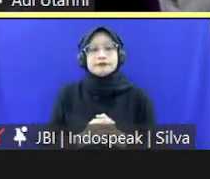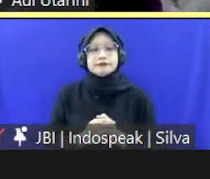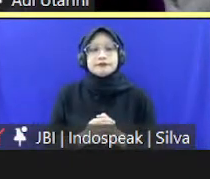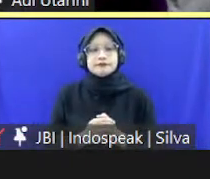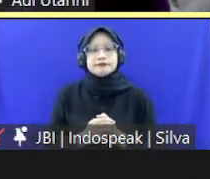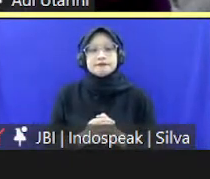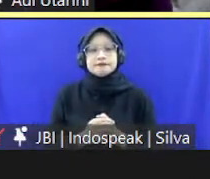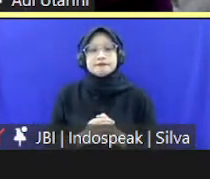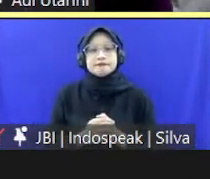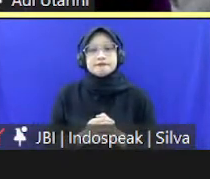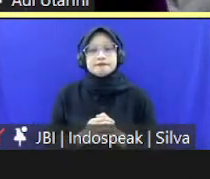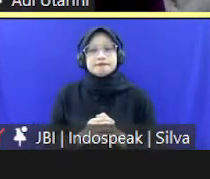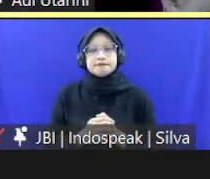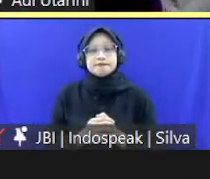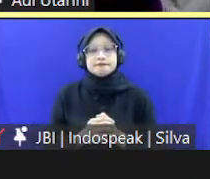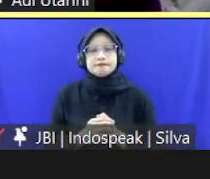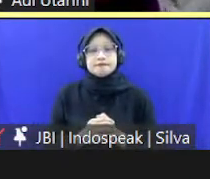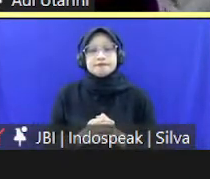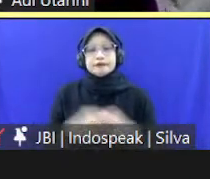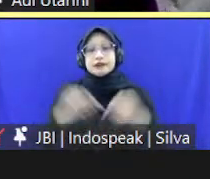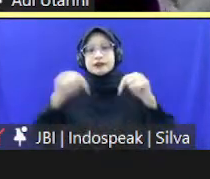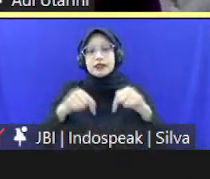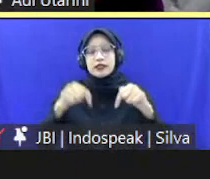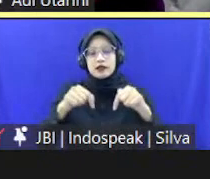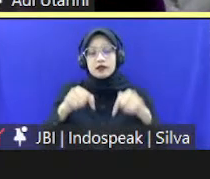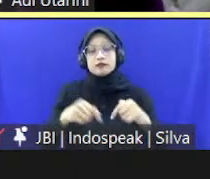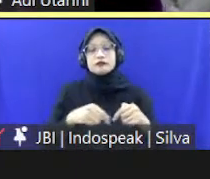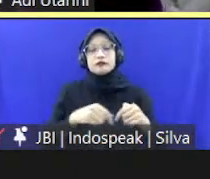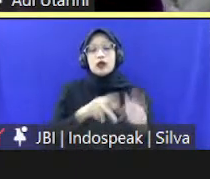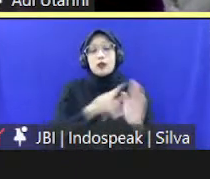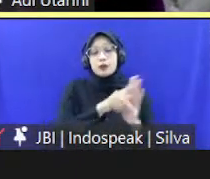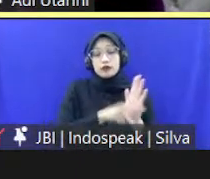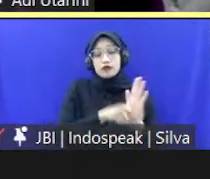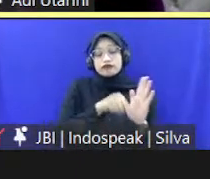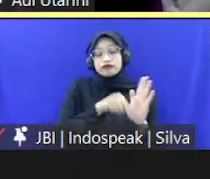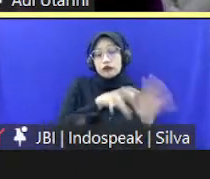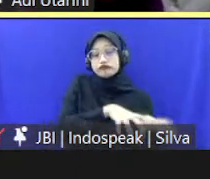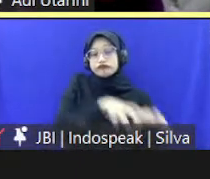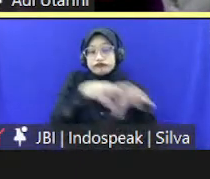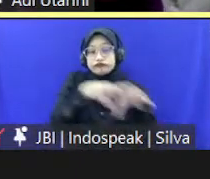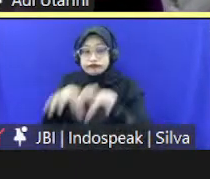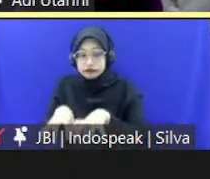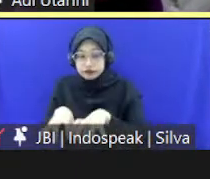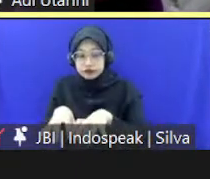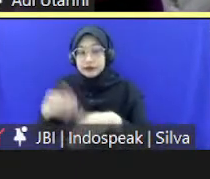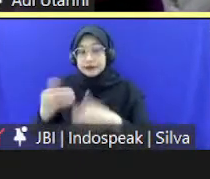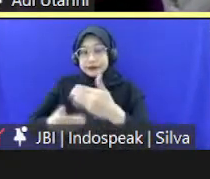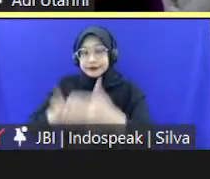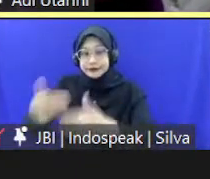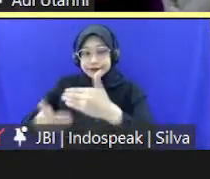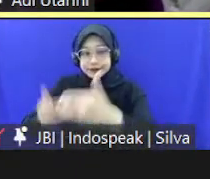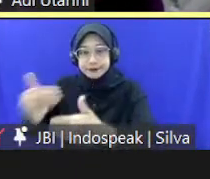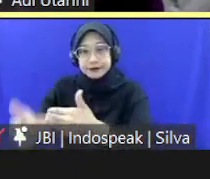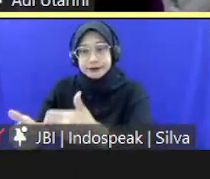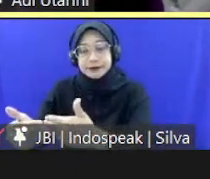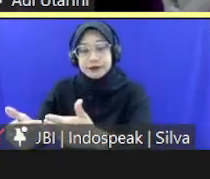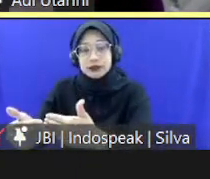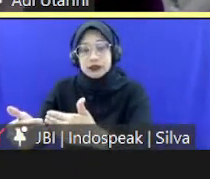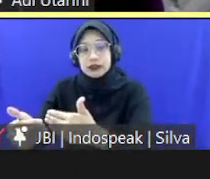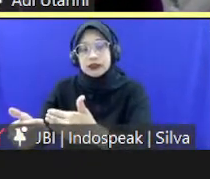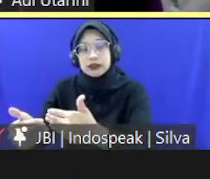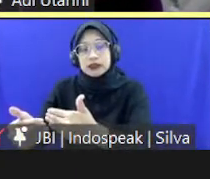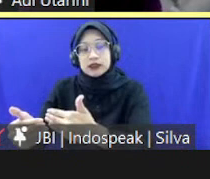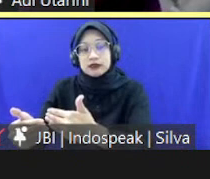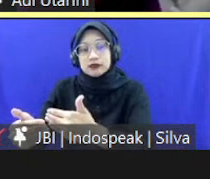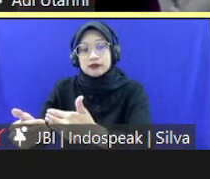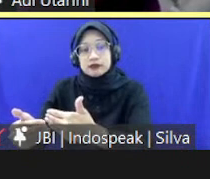are now in the implementation phase of the project, and we currently implement this innovation not